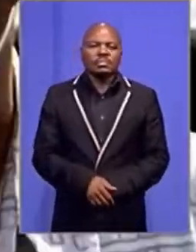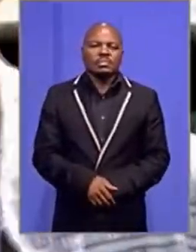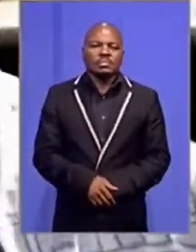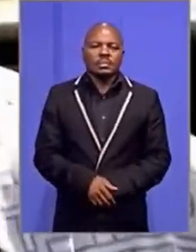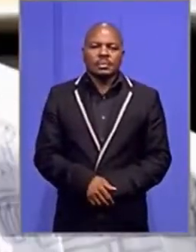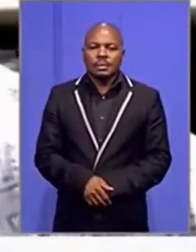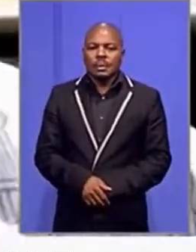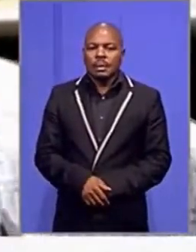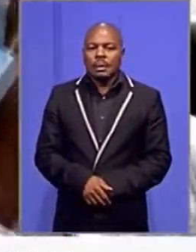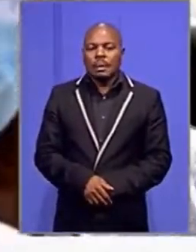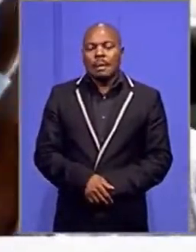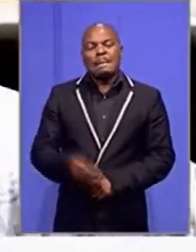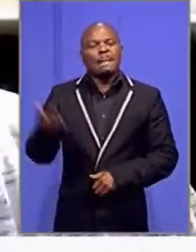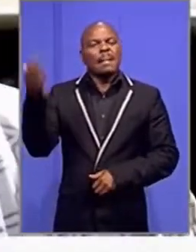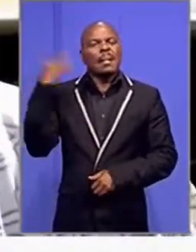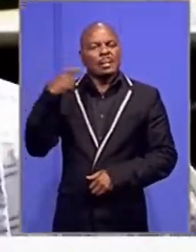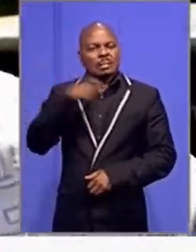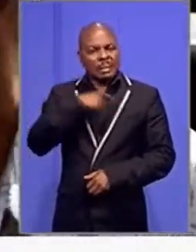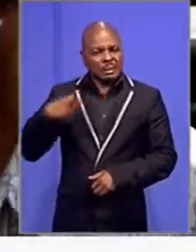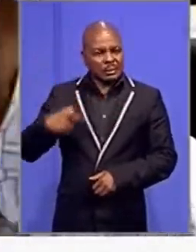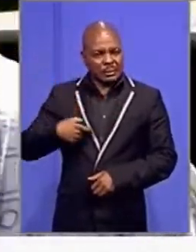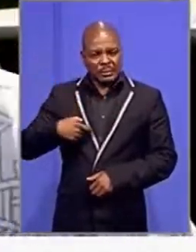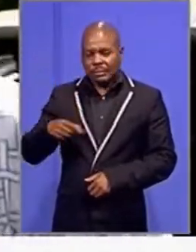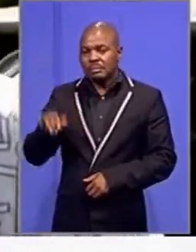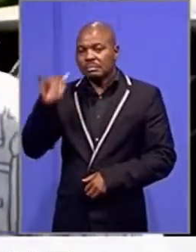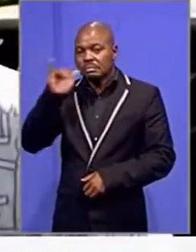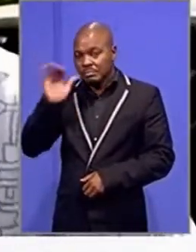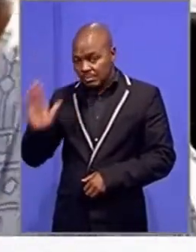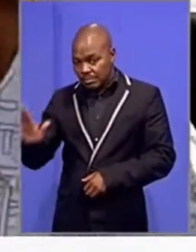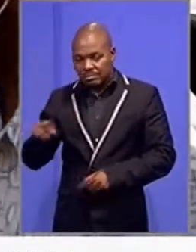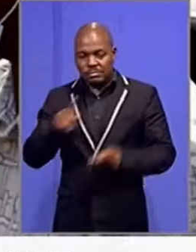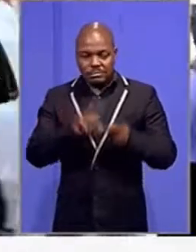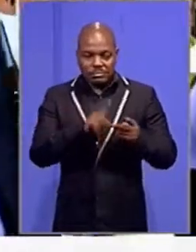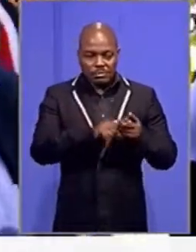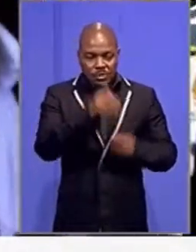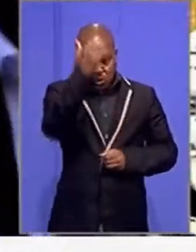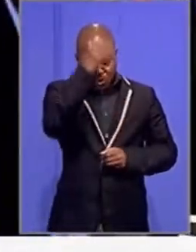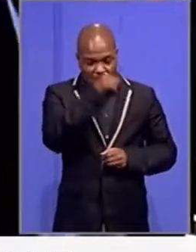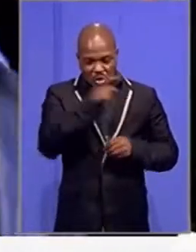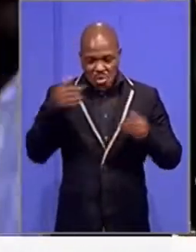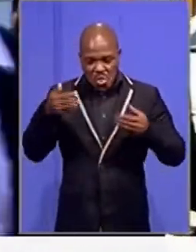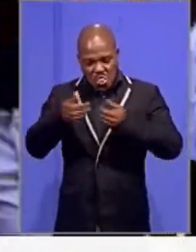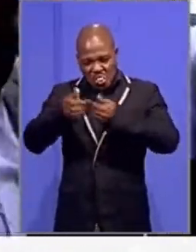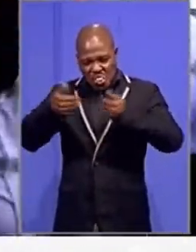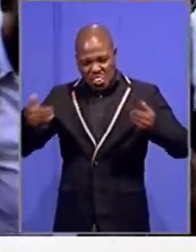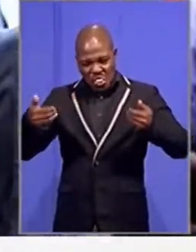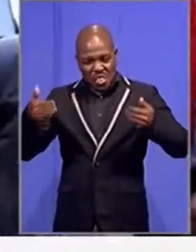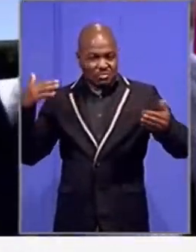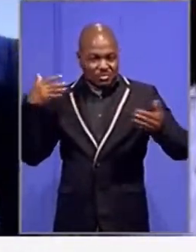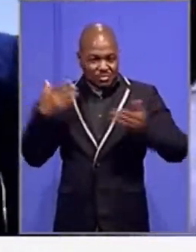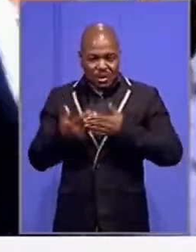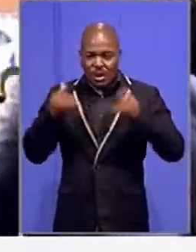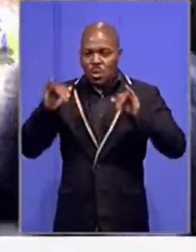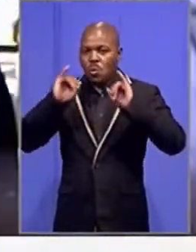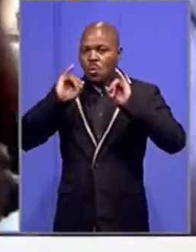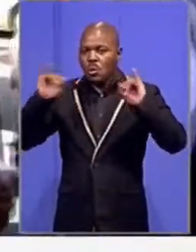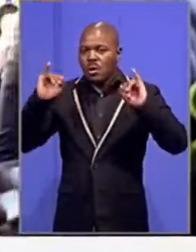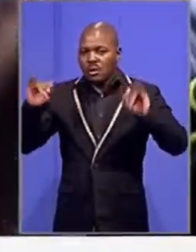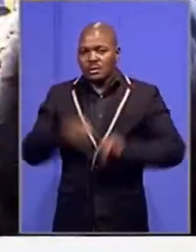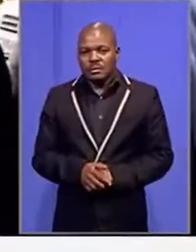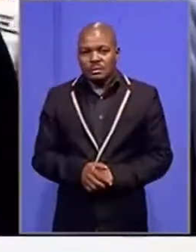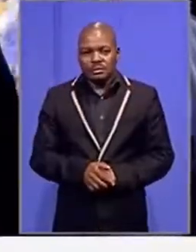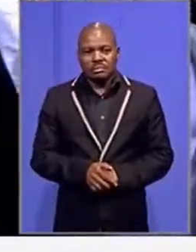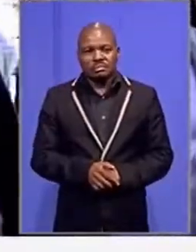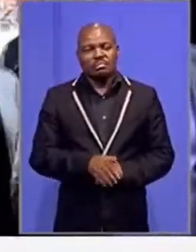Dikarohano pakeng tsa dipresidente tse pedi tsa mehleng tsa ANC Thabo Mbeki ha mmoho le Jacob Zuma di tibile. Mongodi